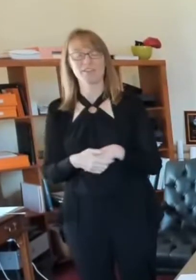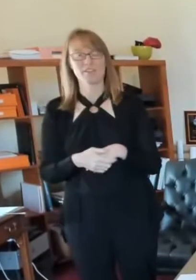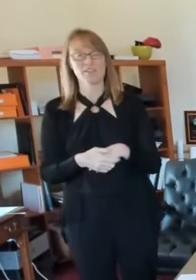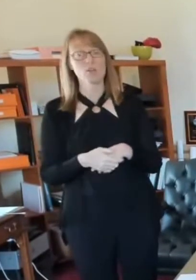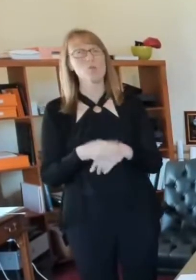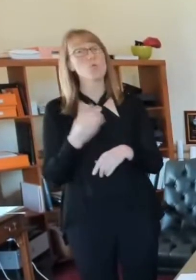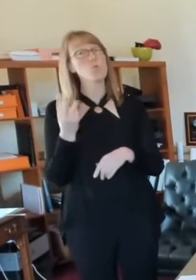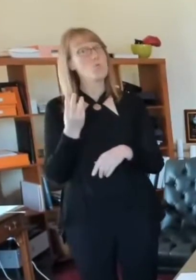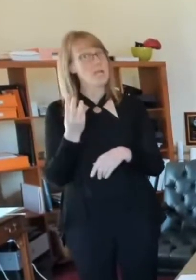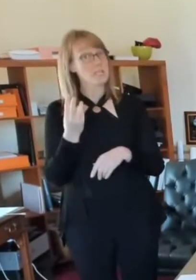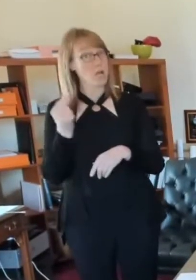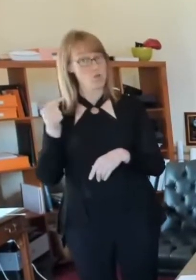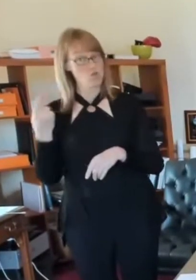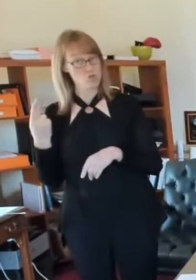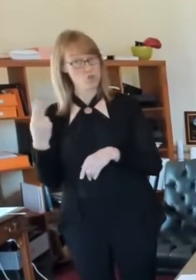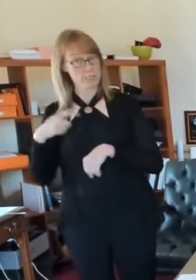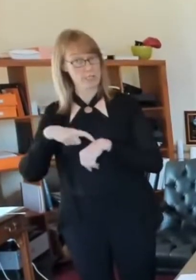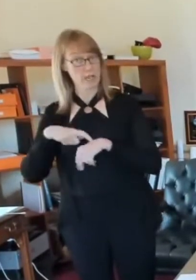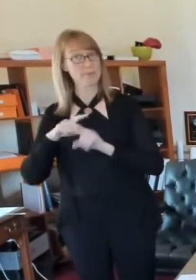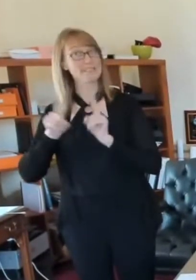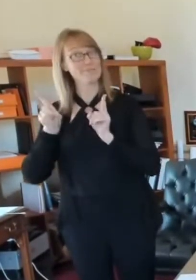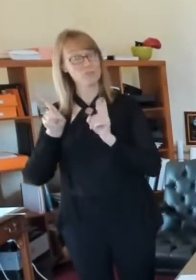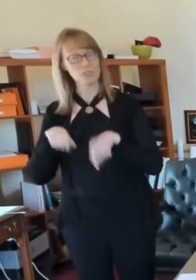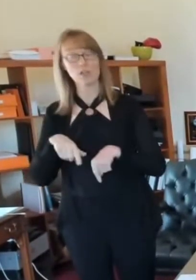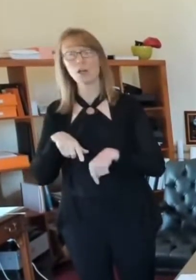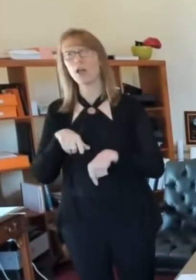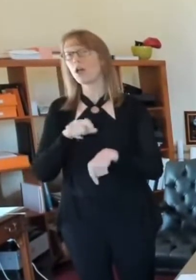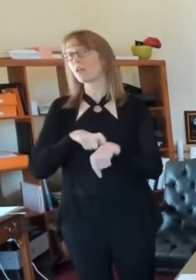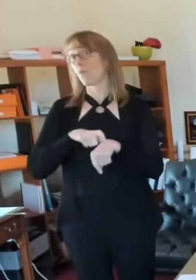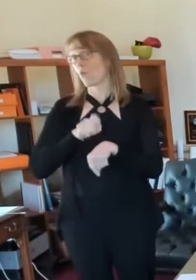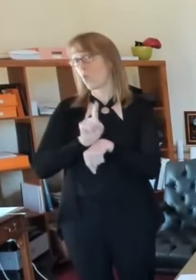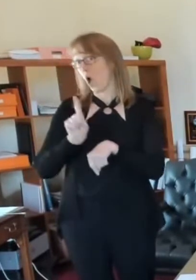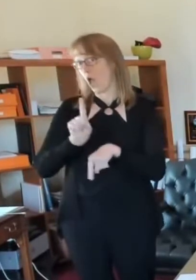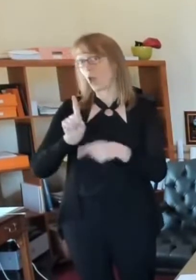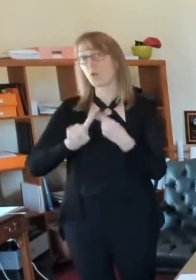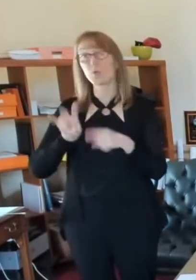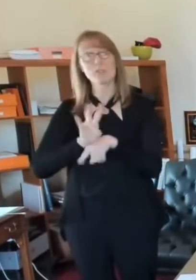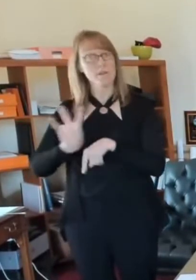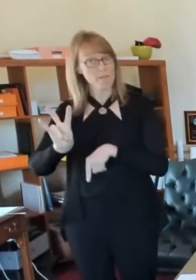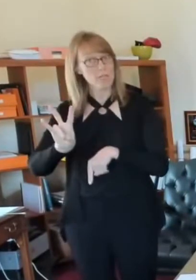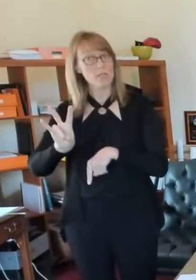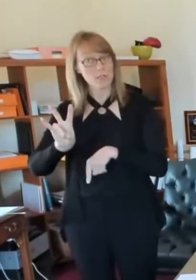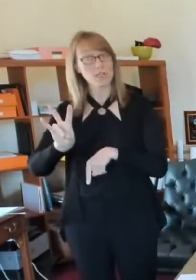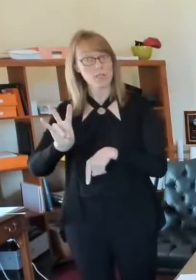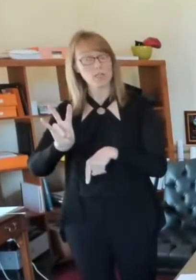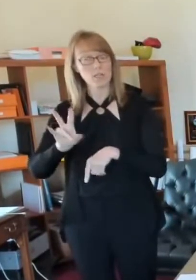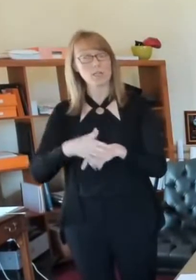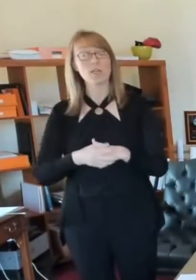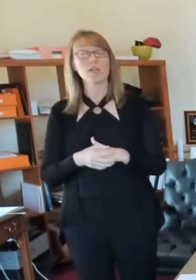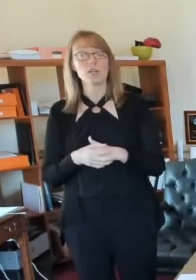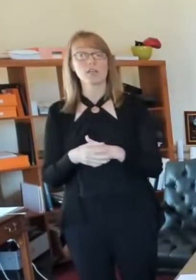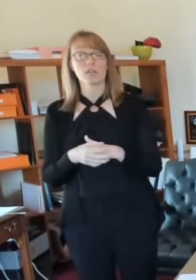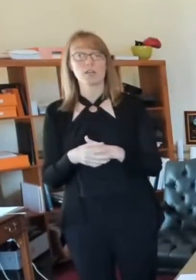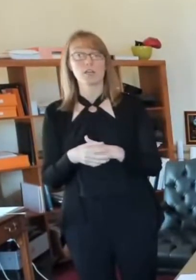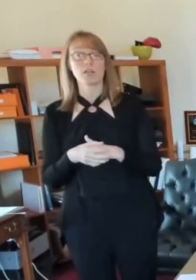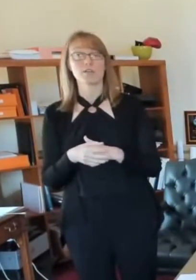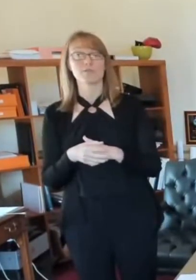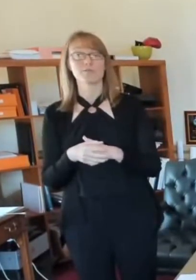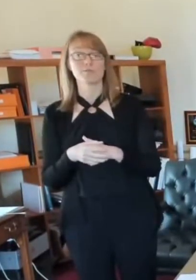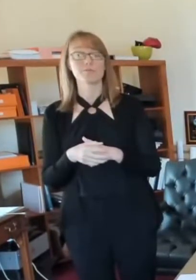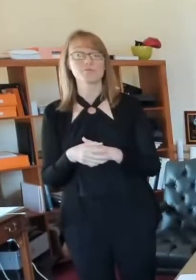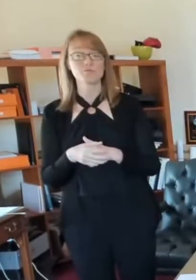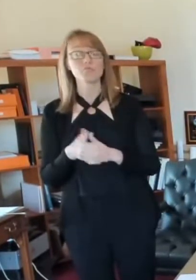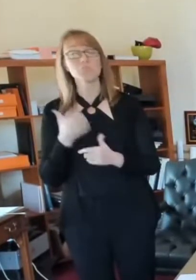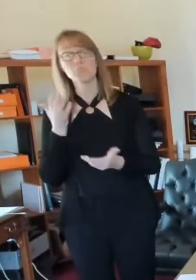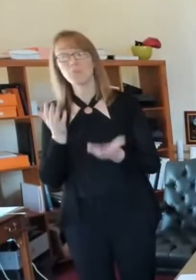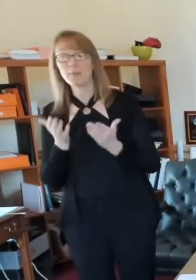and Thursday, they're open from 1 to 7. So those hours might be helpful to